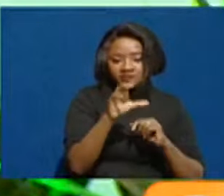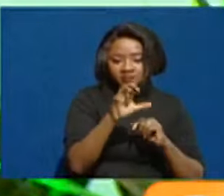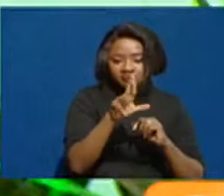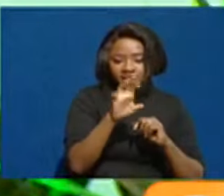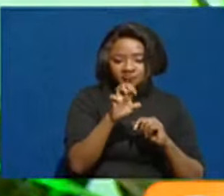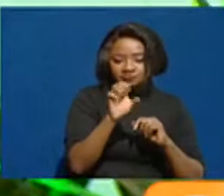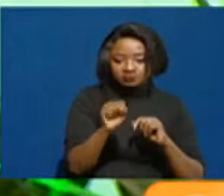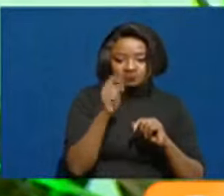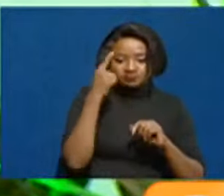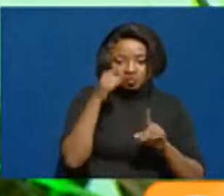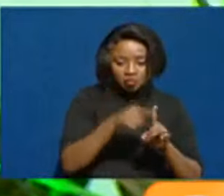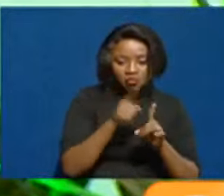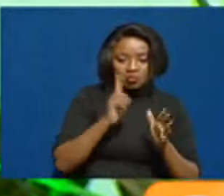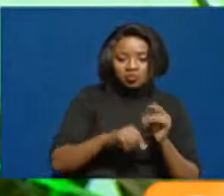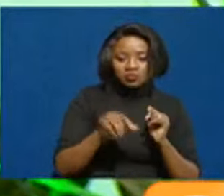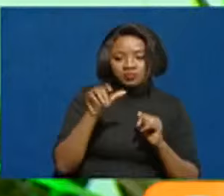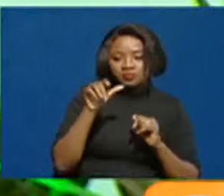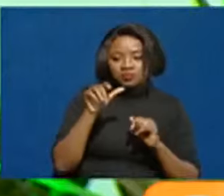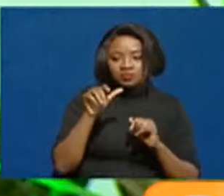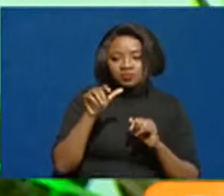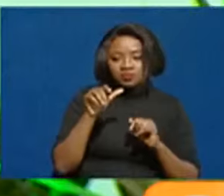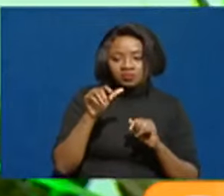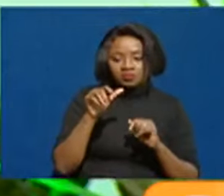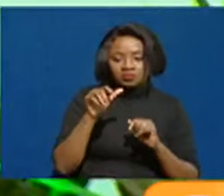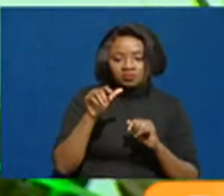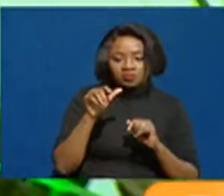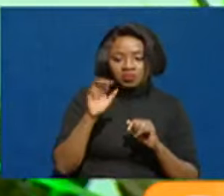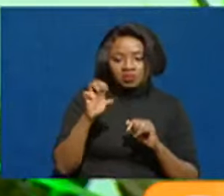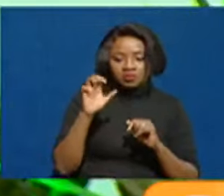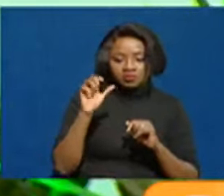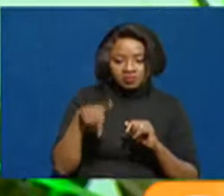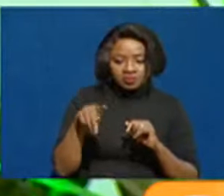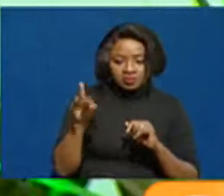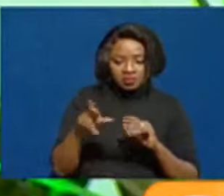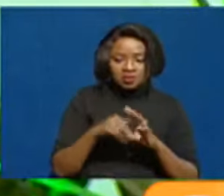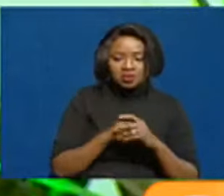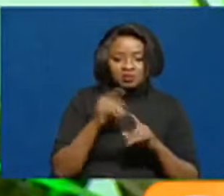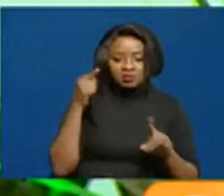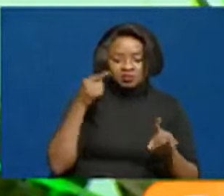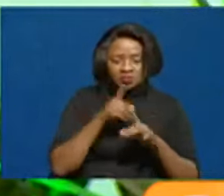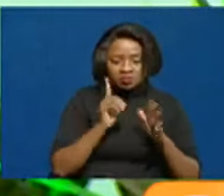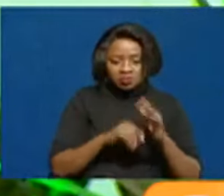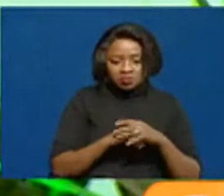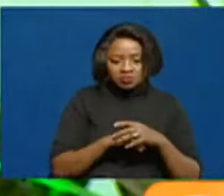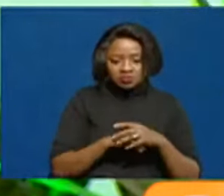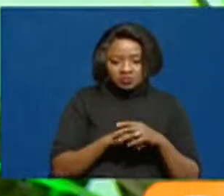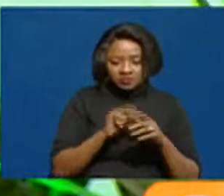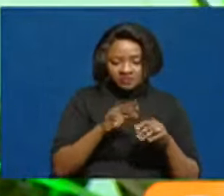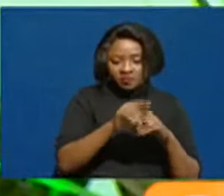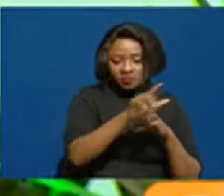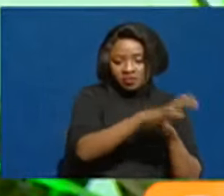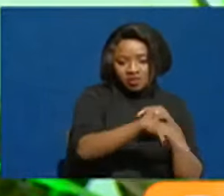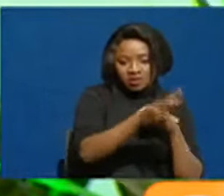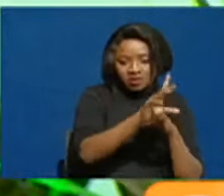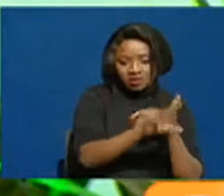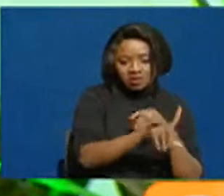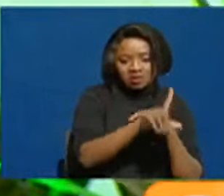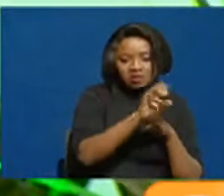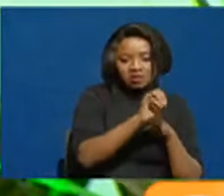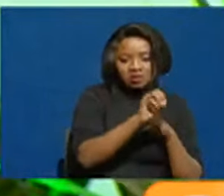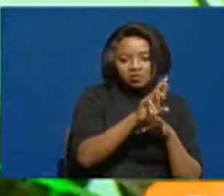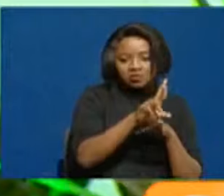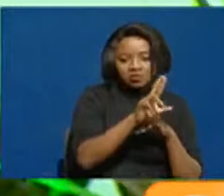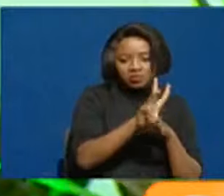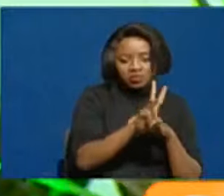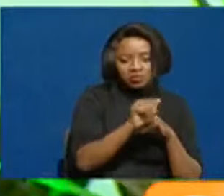that the sustainable solid waste can be managed from Lorua, which is going to be like 19 acres. Right